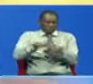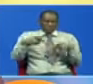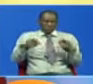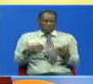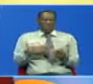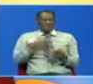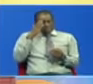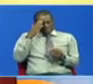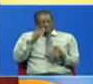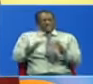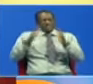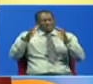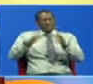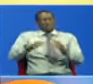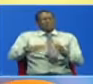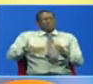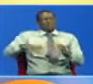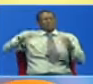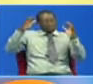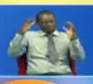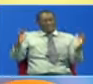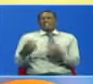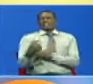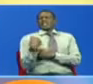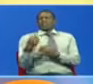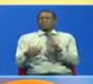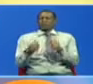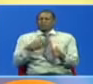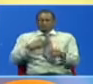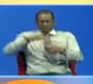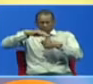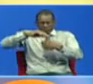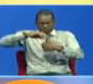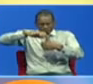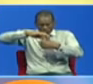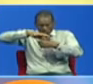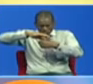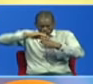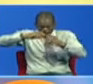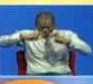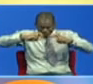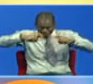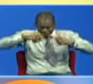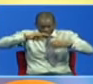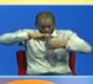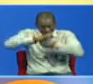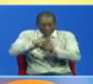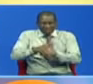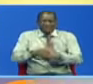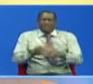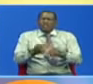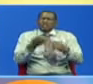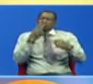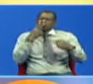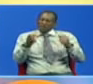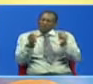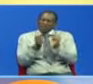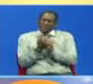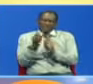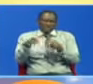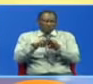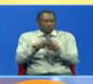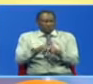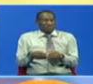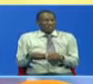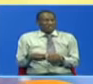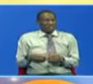probably the largest one-time number that we have tested. And the positives, 213, also looks high. It's the